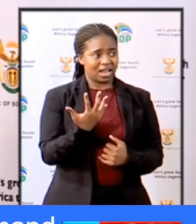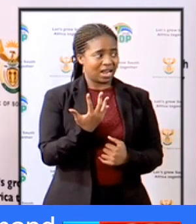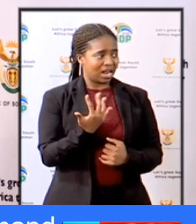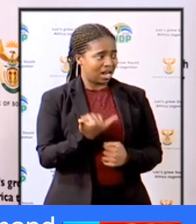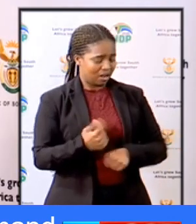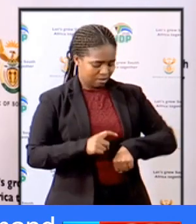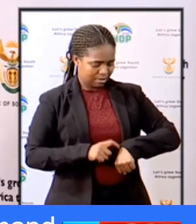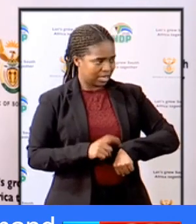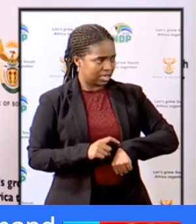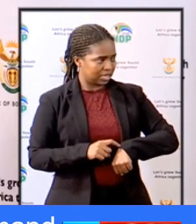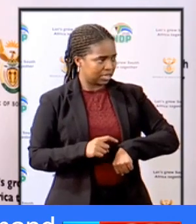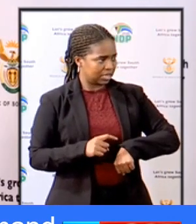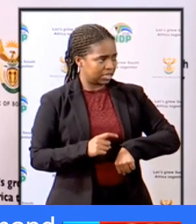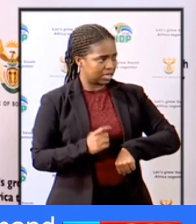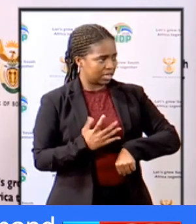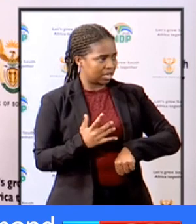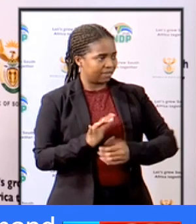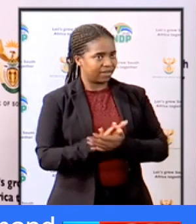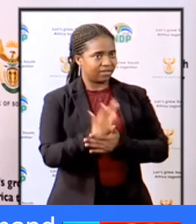how many minutes?